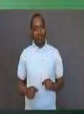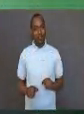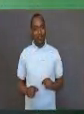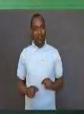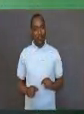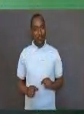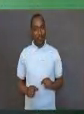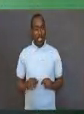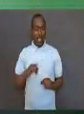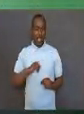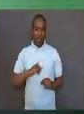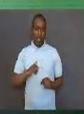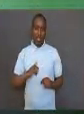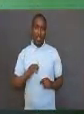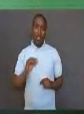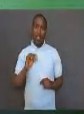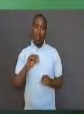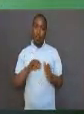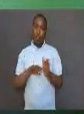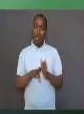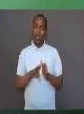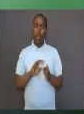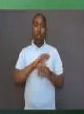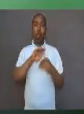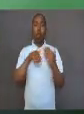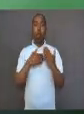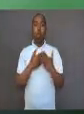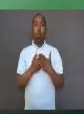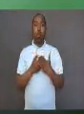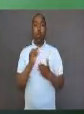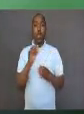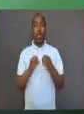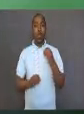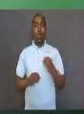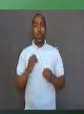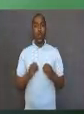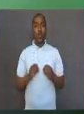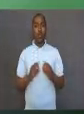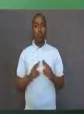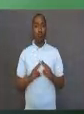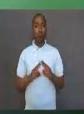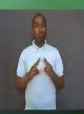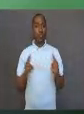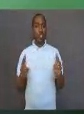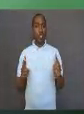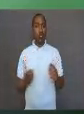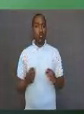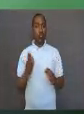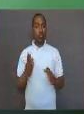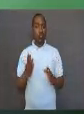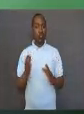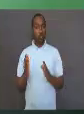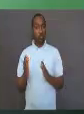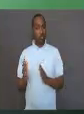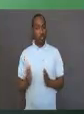Like bacteria, all microorganisms have various purposes,